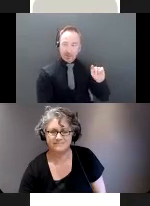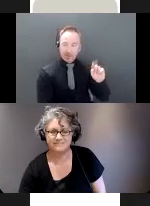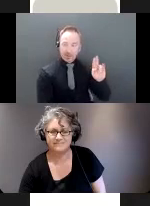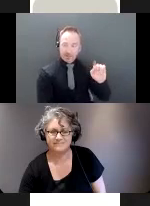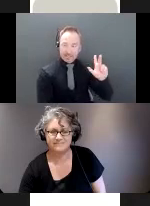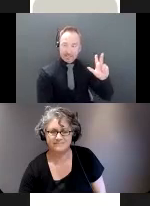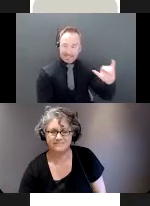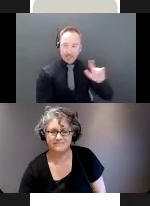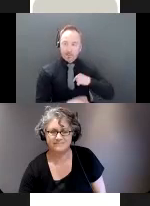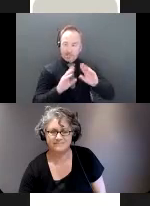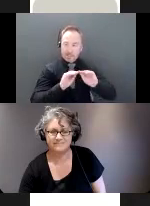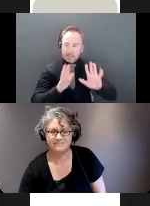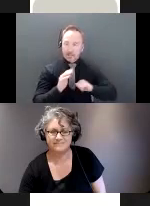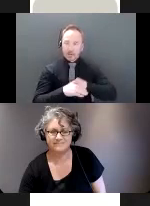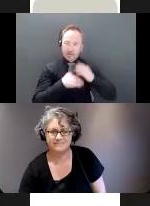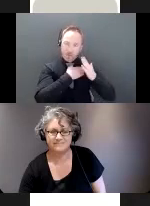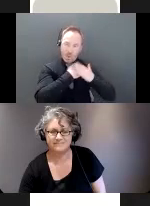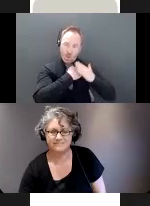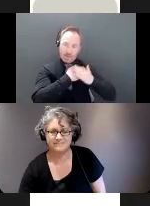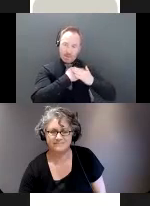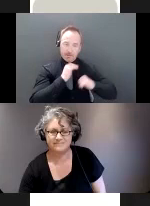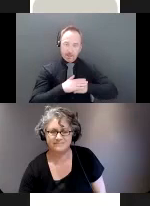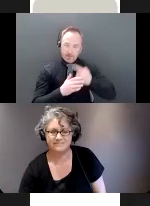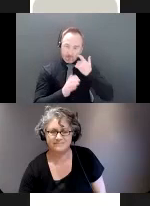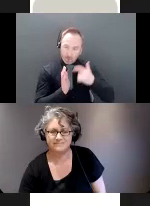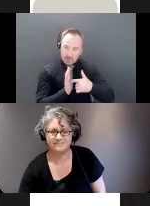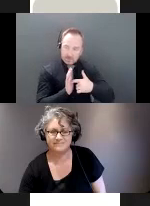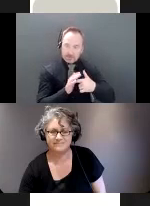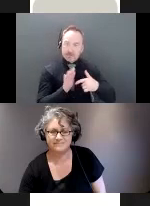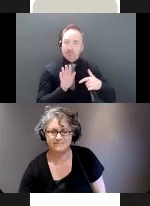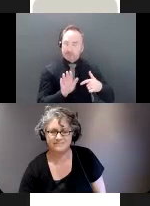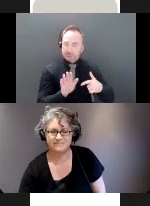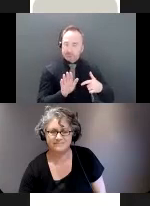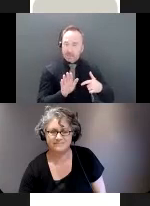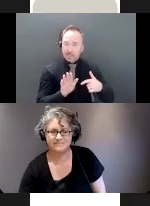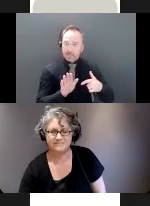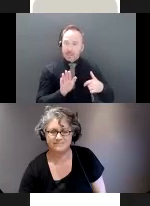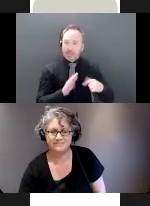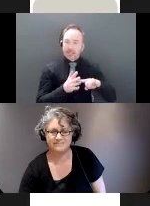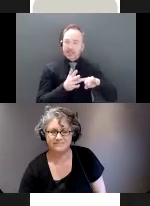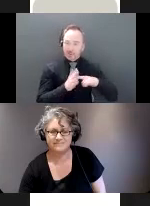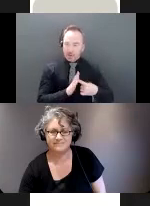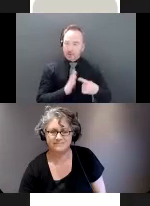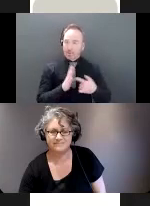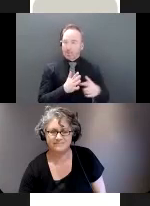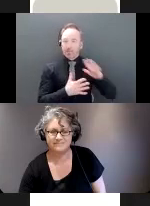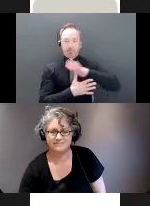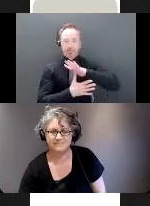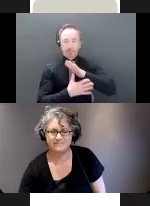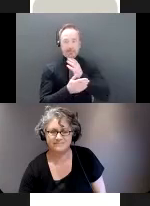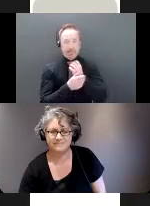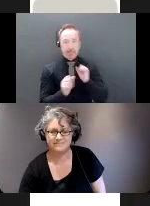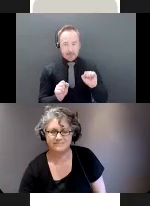warning signs that you've noticed, and starting from a place of safety,